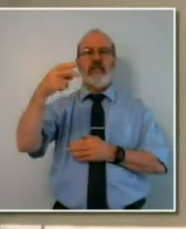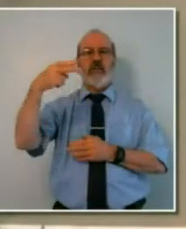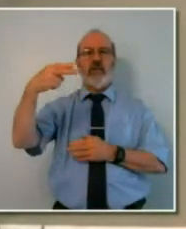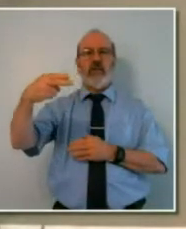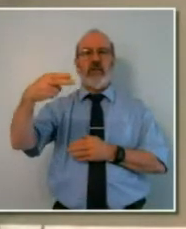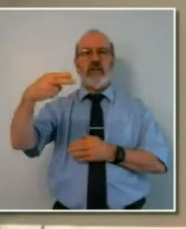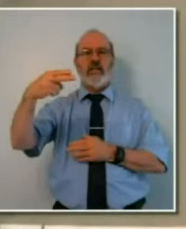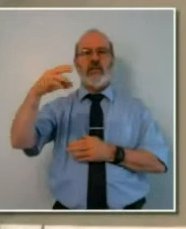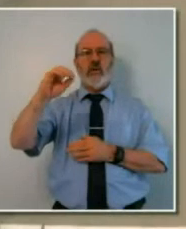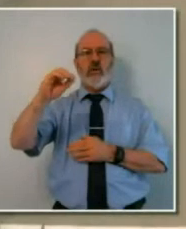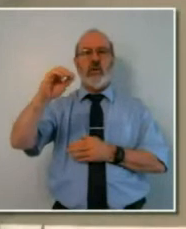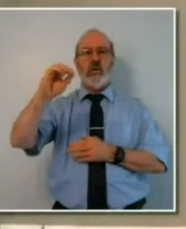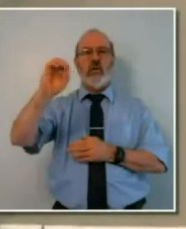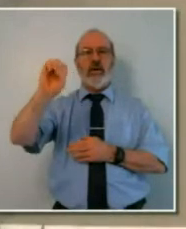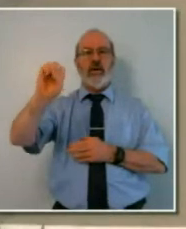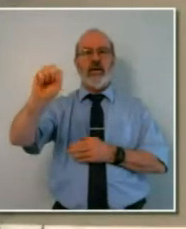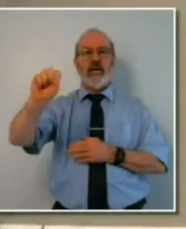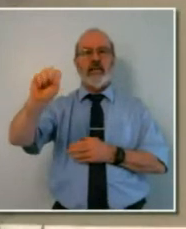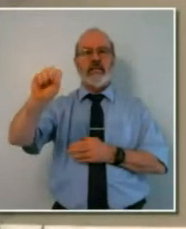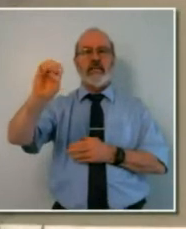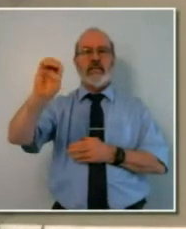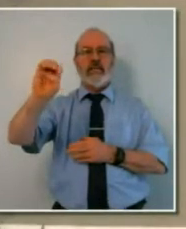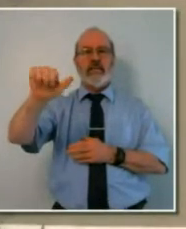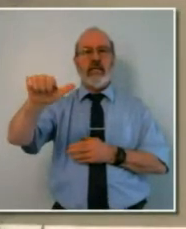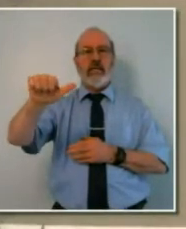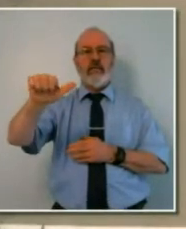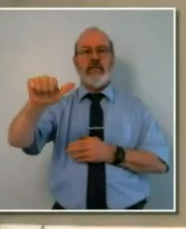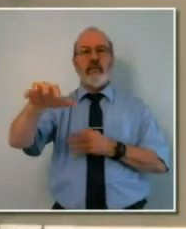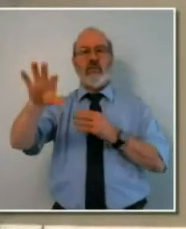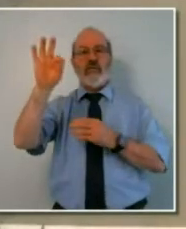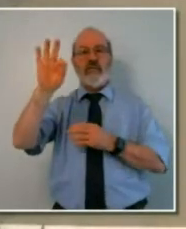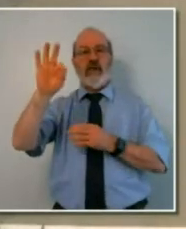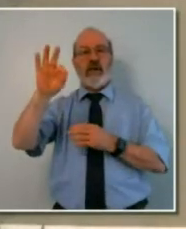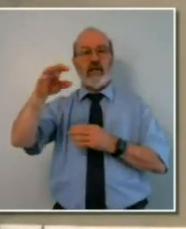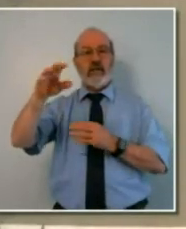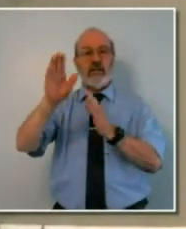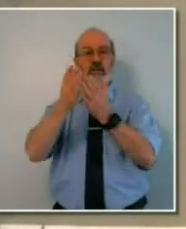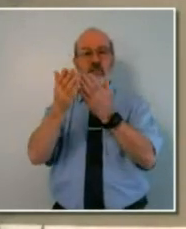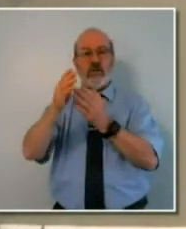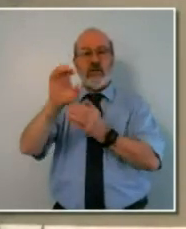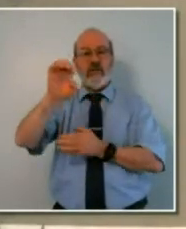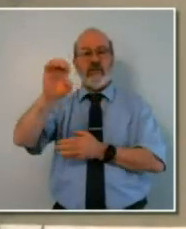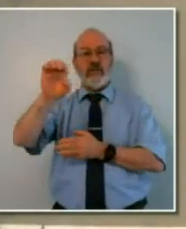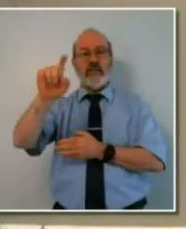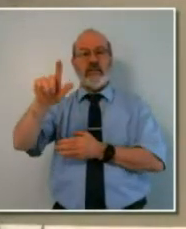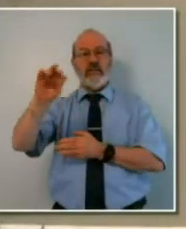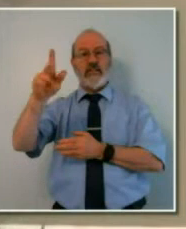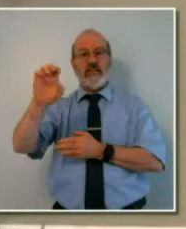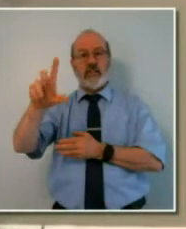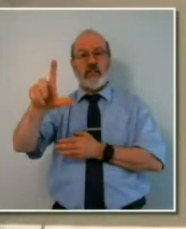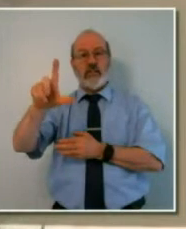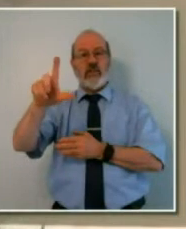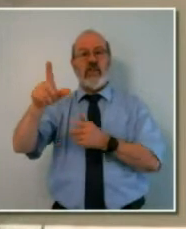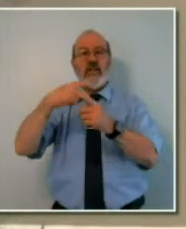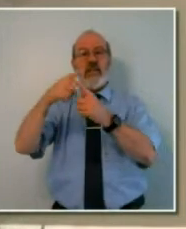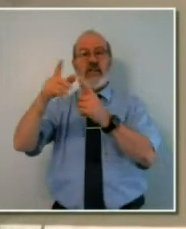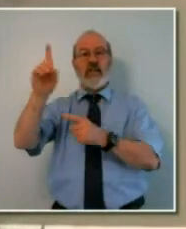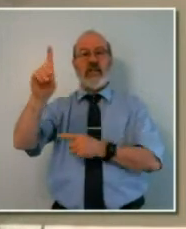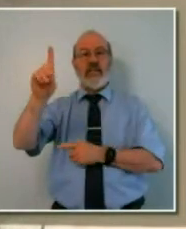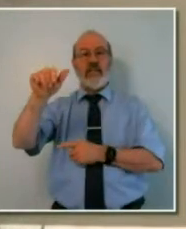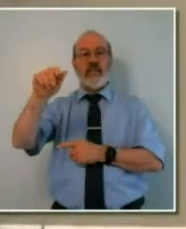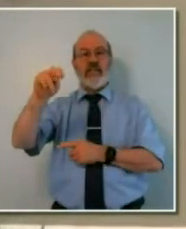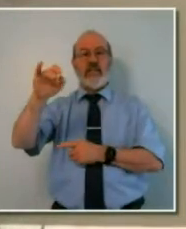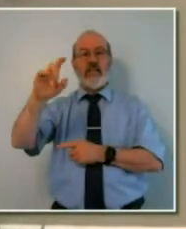find the larger books of Ezekiel and then Daniel, the book following Daniel is Hosea.